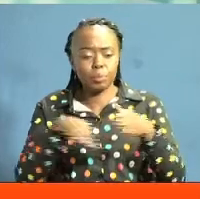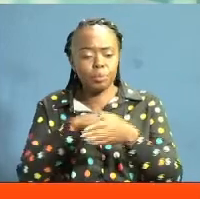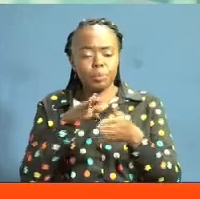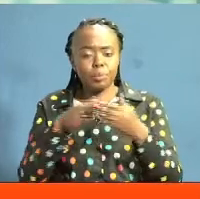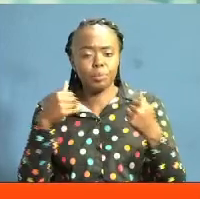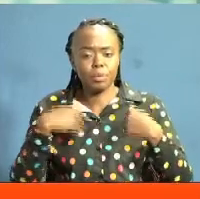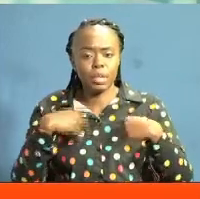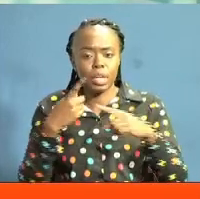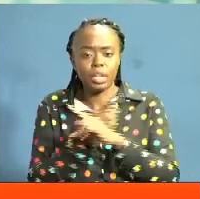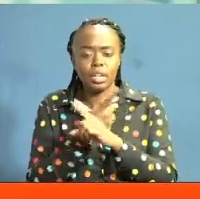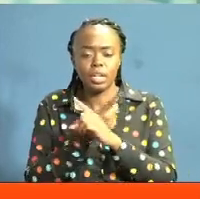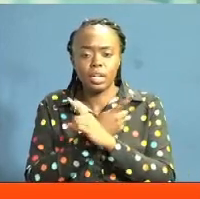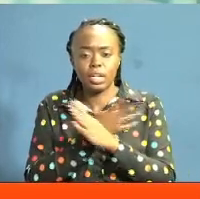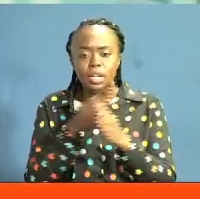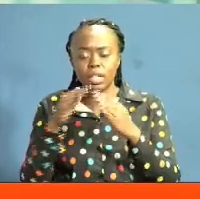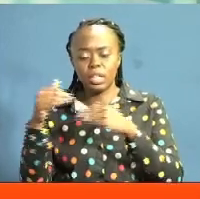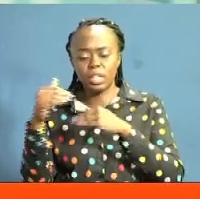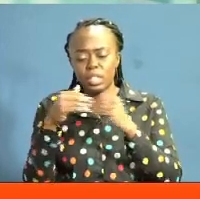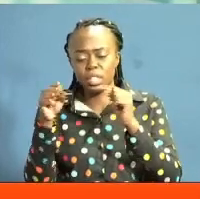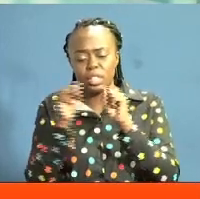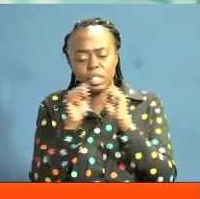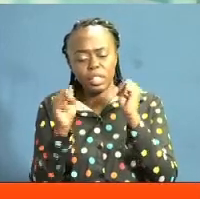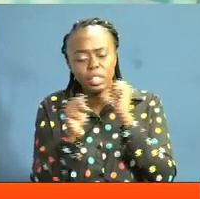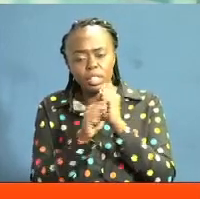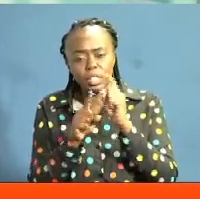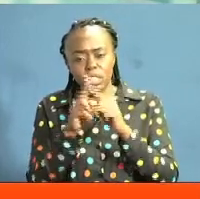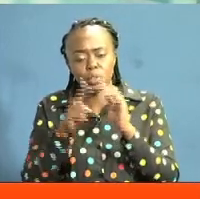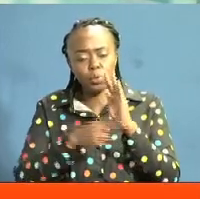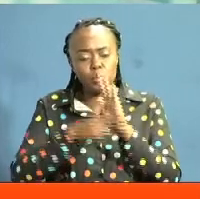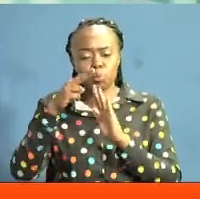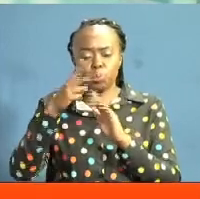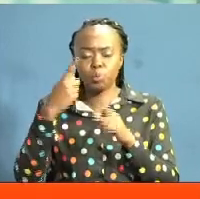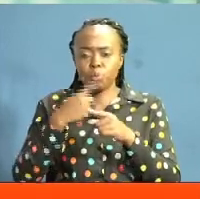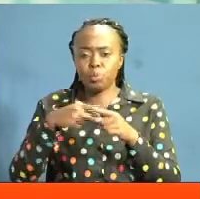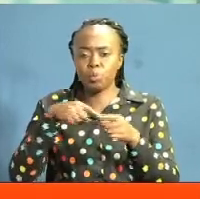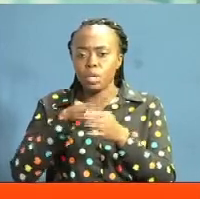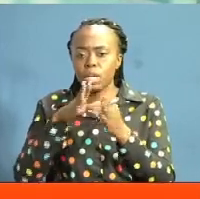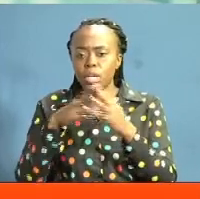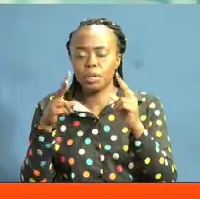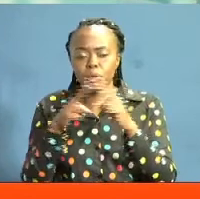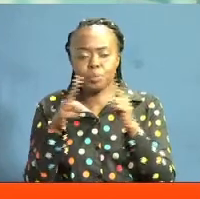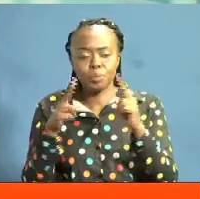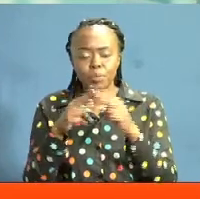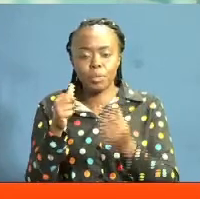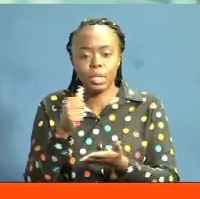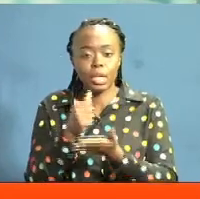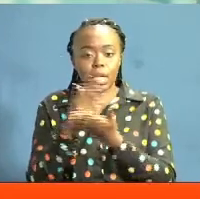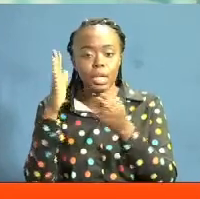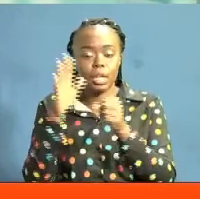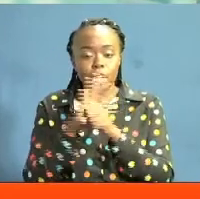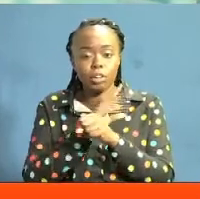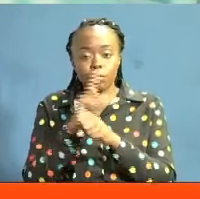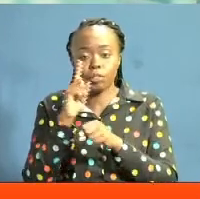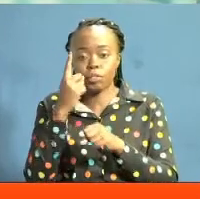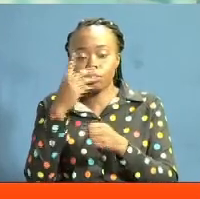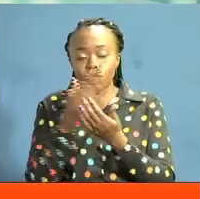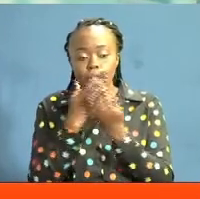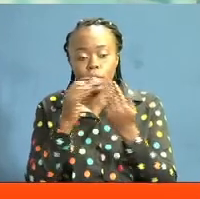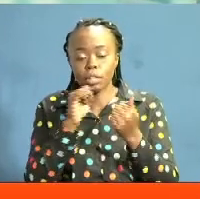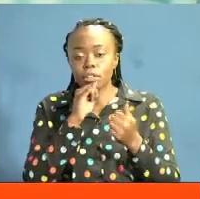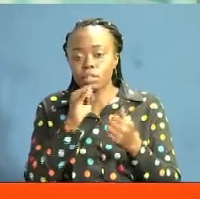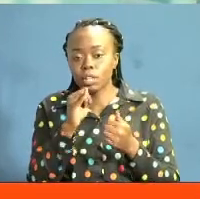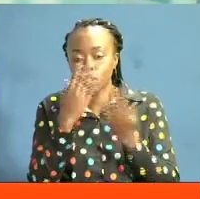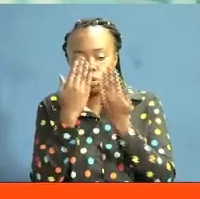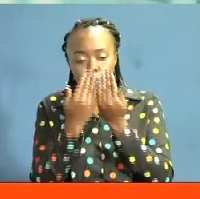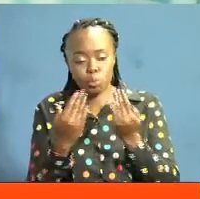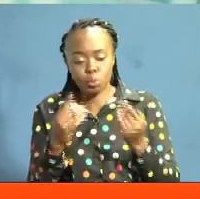have different sizes, different heights, but they are all very helpful. So the first thing that we need to do to help our